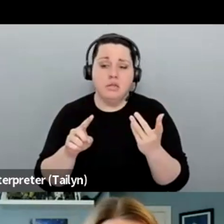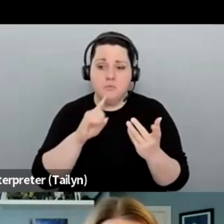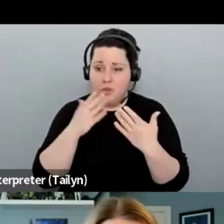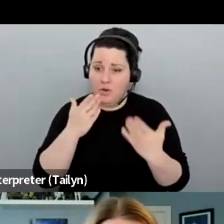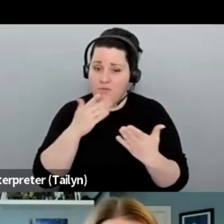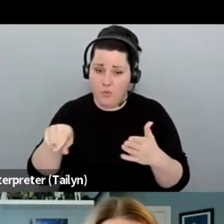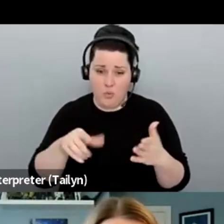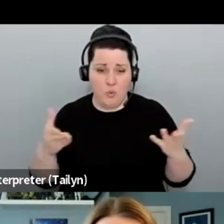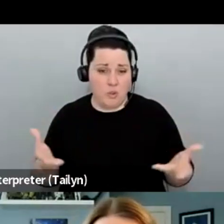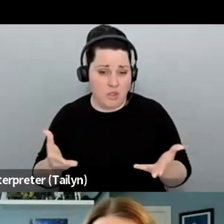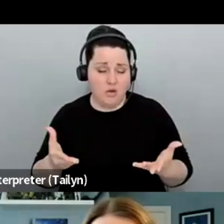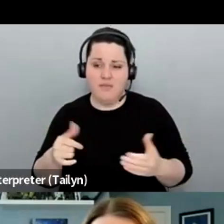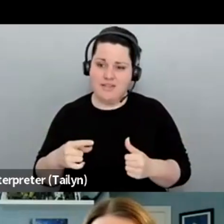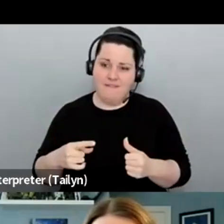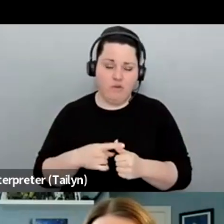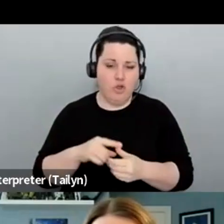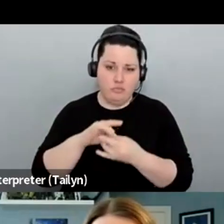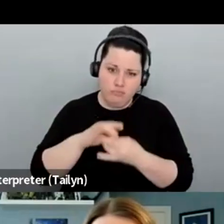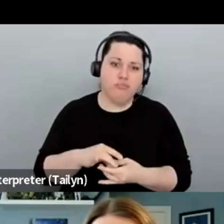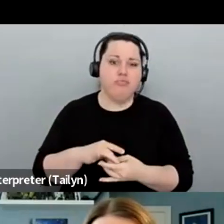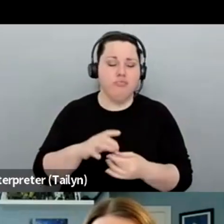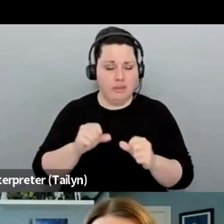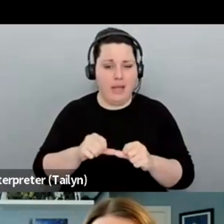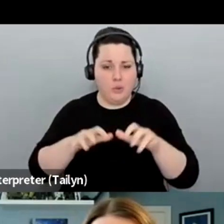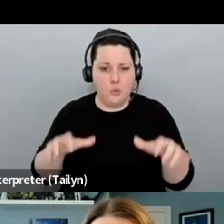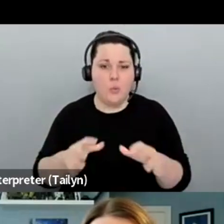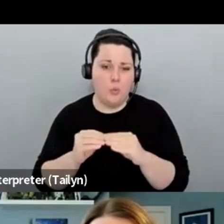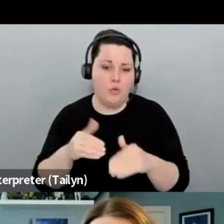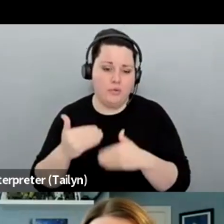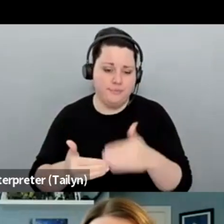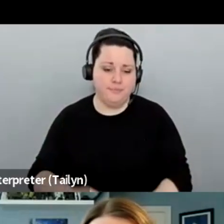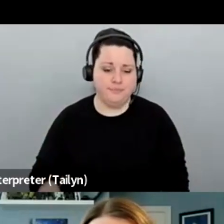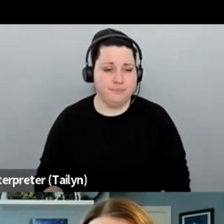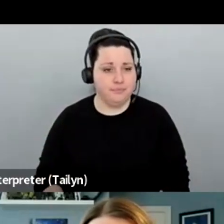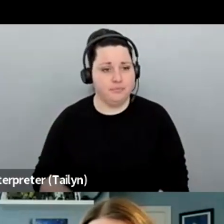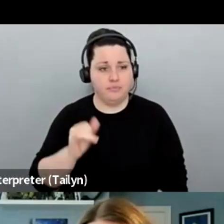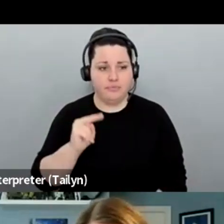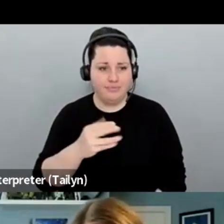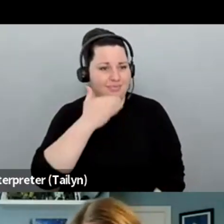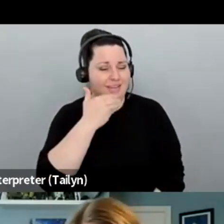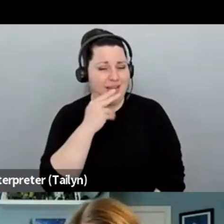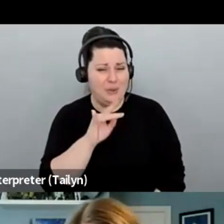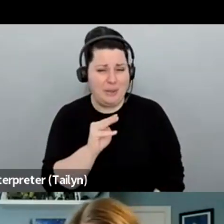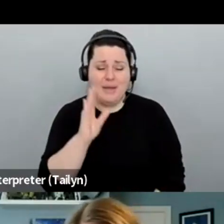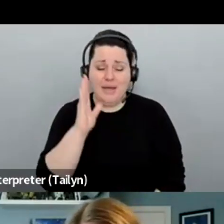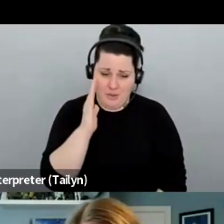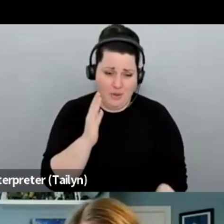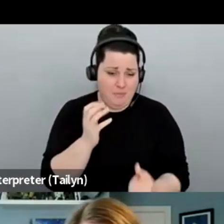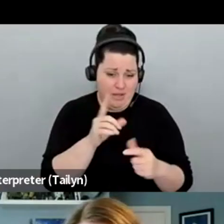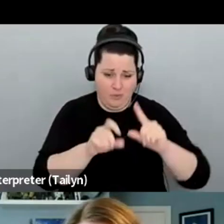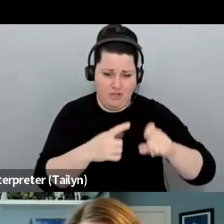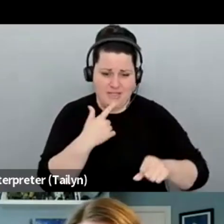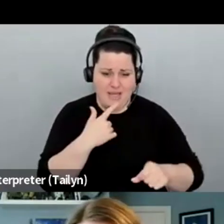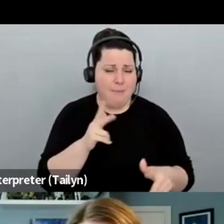that this is very much a first and grounding step to be able to take future action. Thanks, Kim. I knew, as I said, there were a lot of questions saying, how